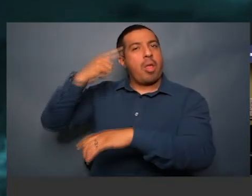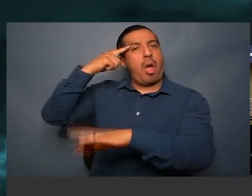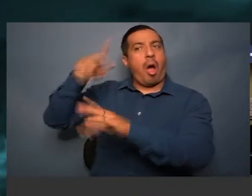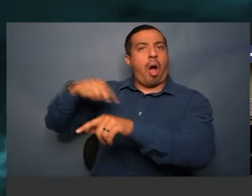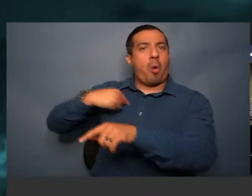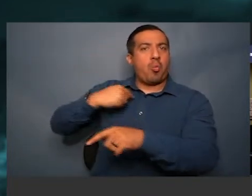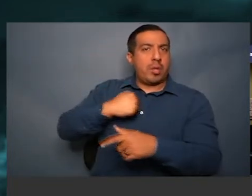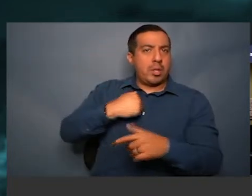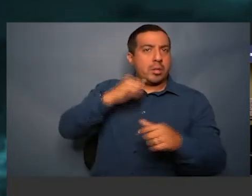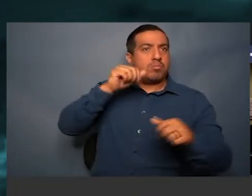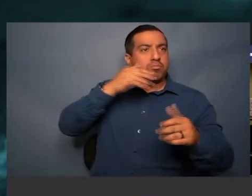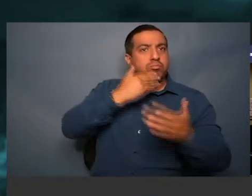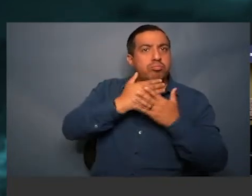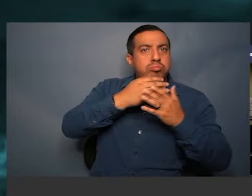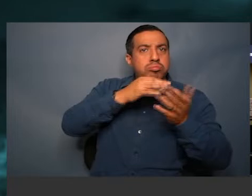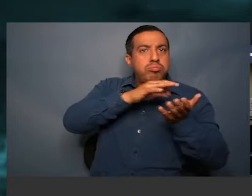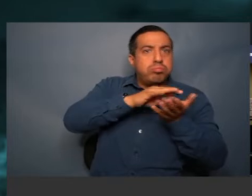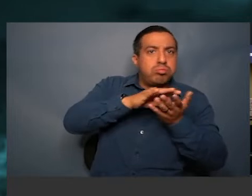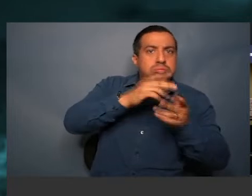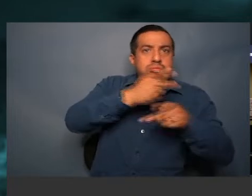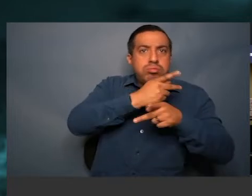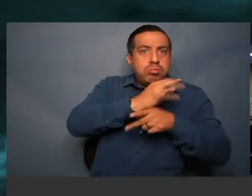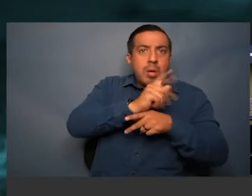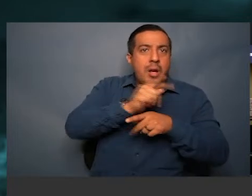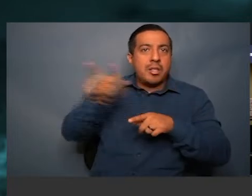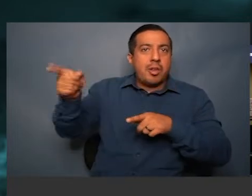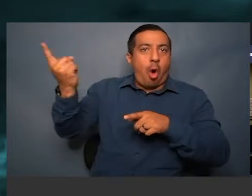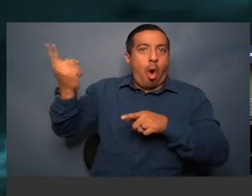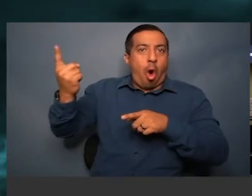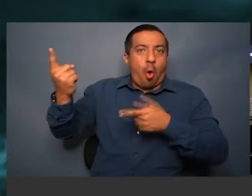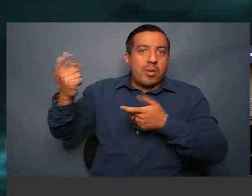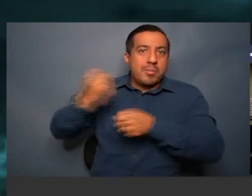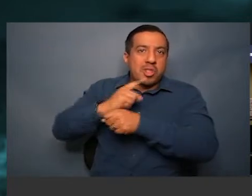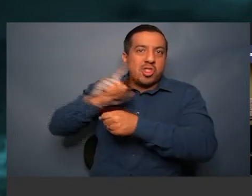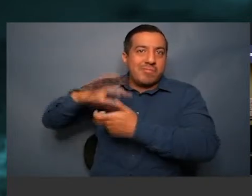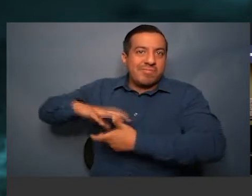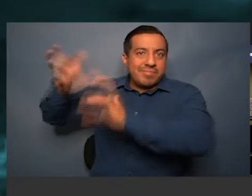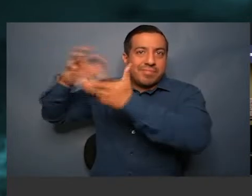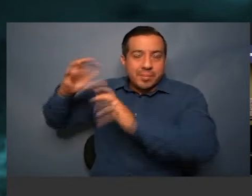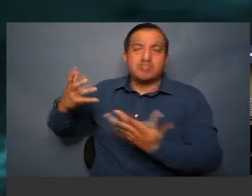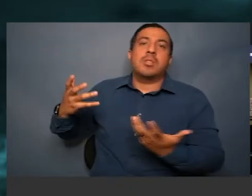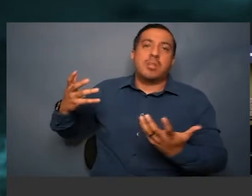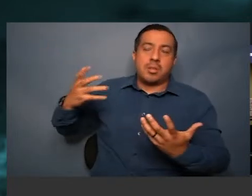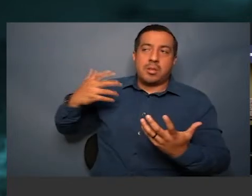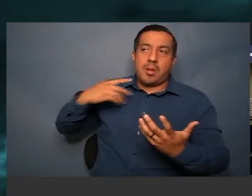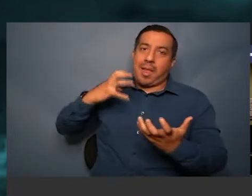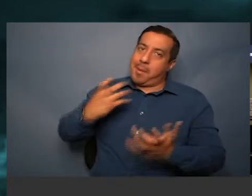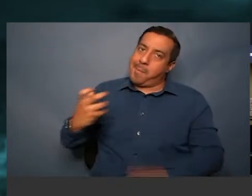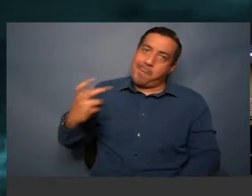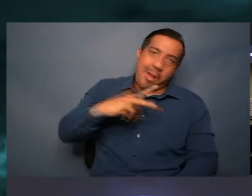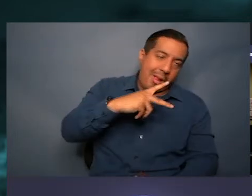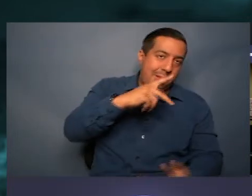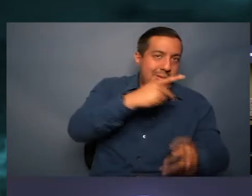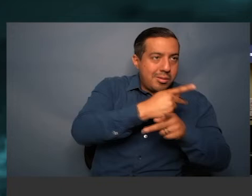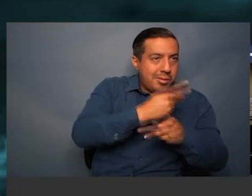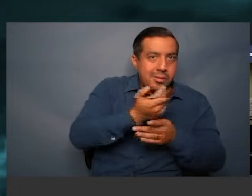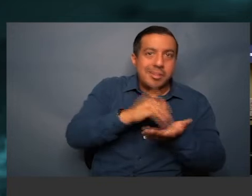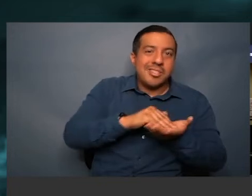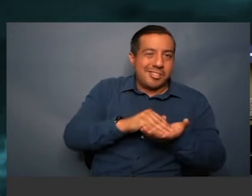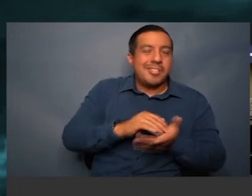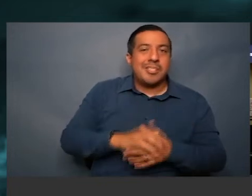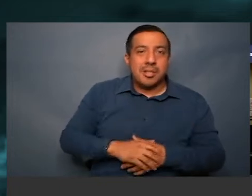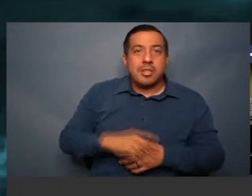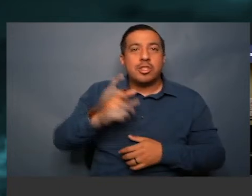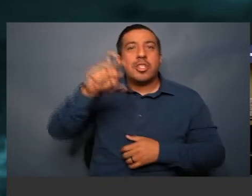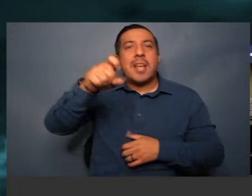she just likes to screw with us and keep us on our toes. And that's also why I tell people, be prepared for